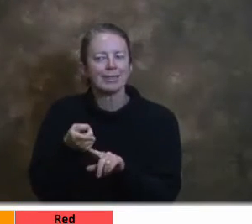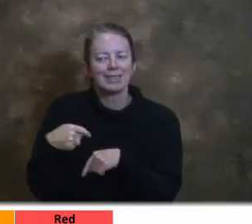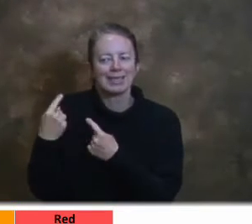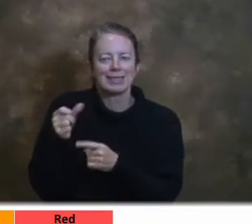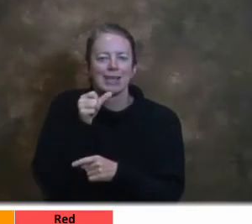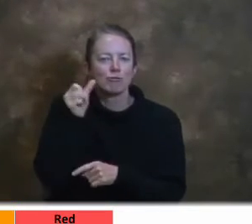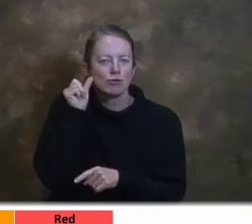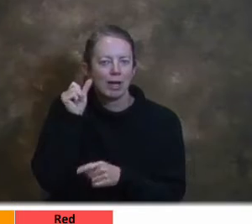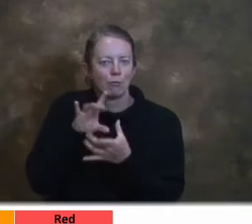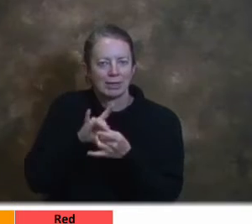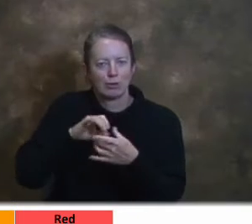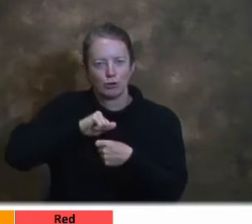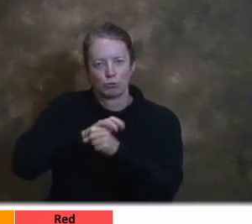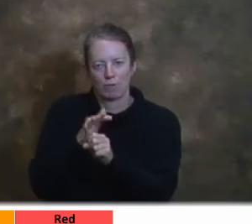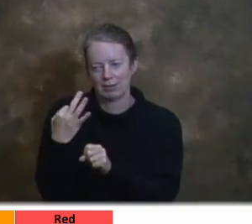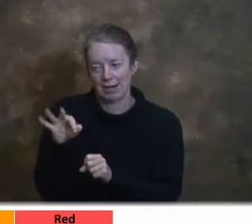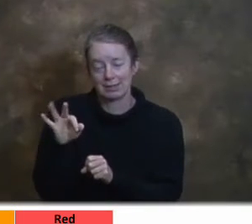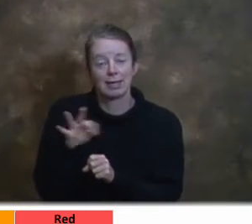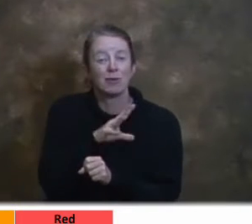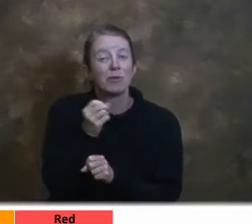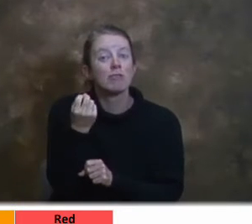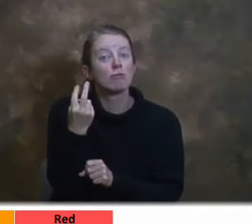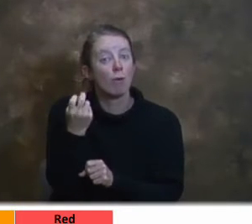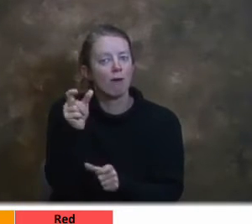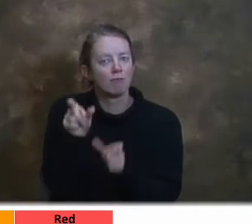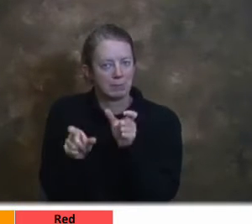with a dozen occurring in the last couple weeks.